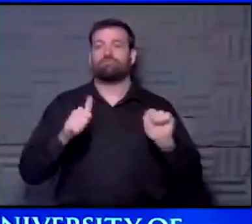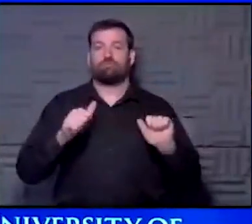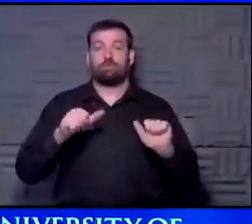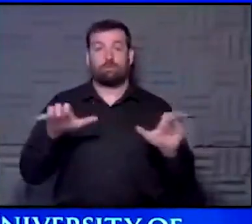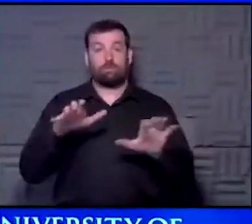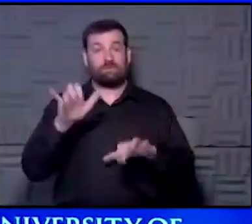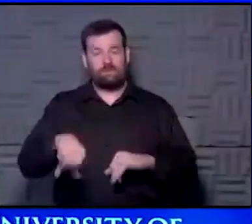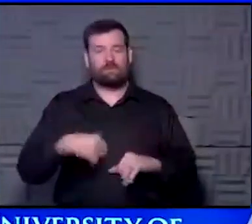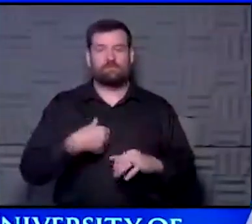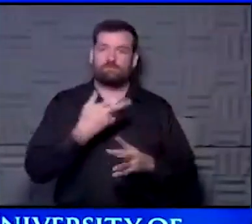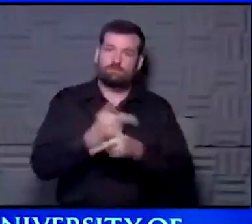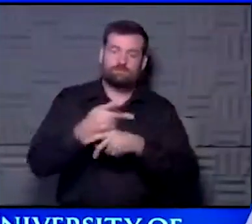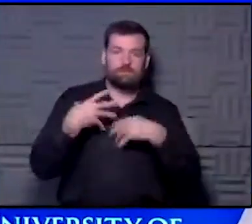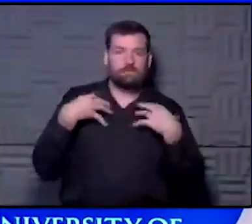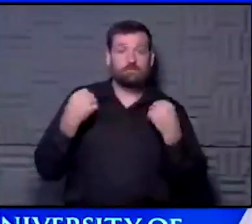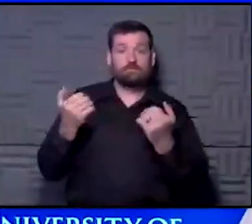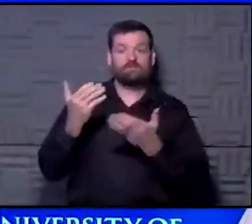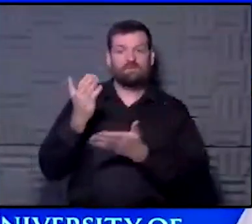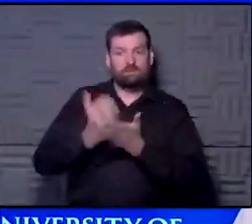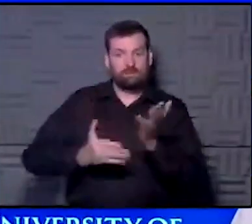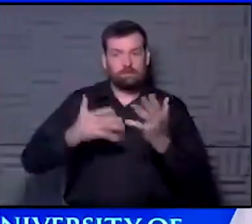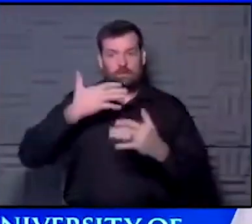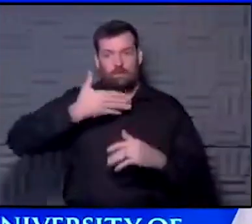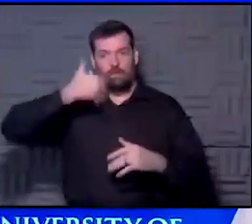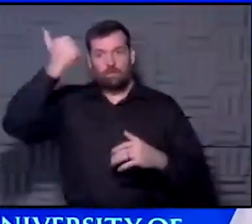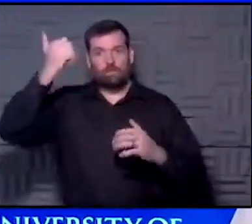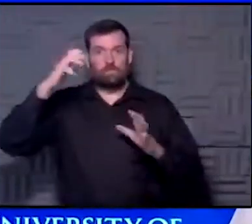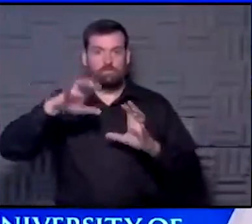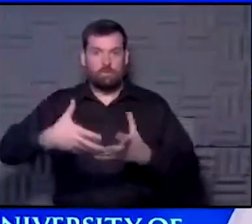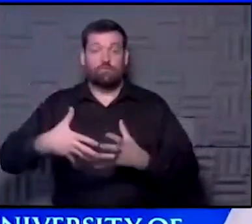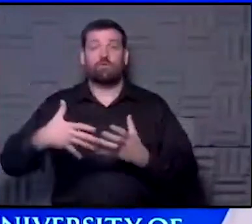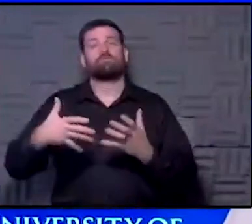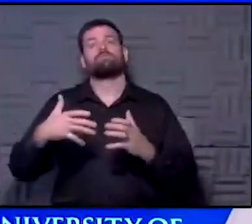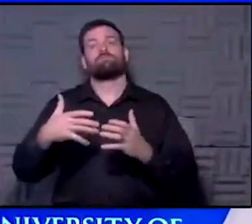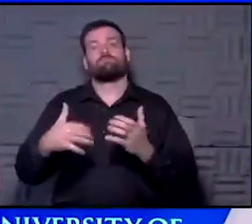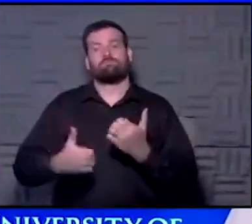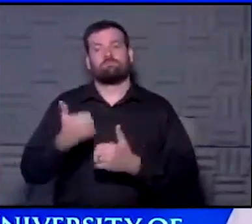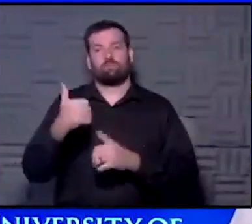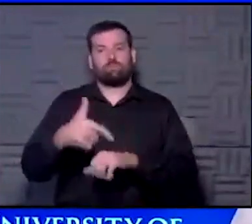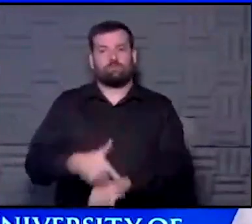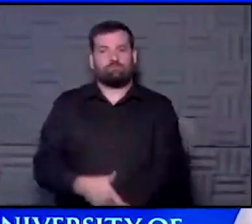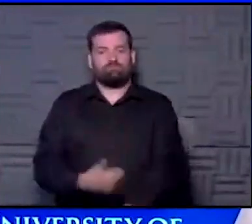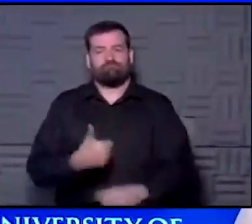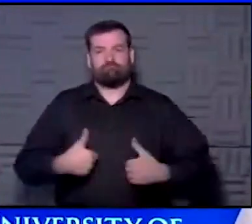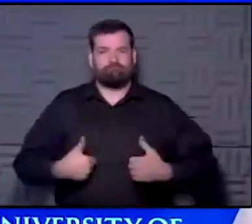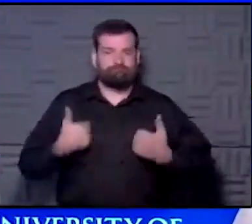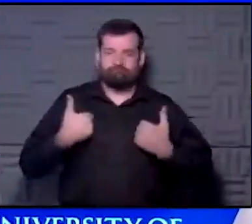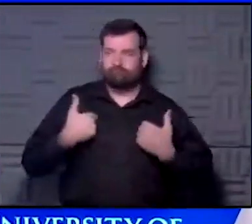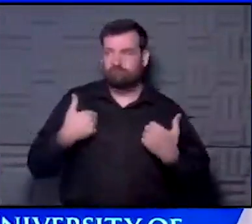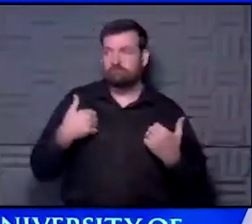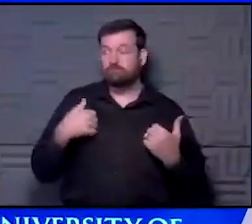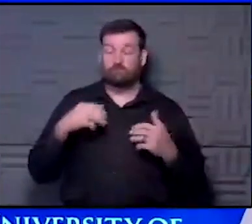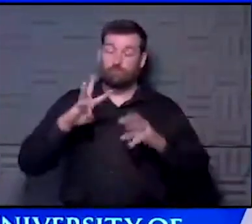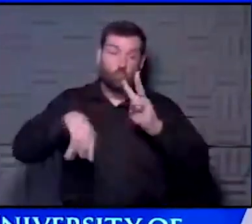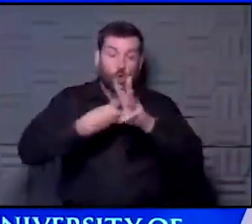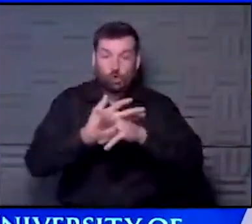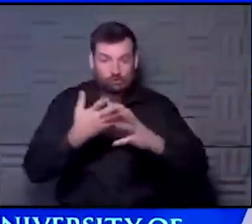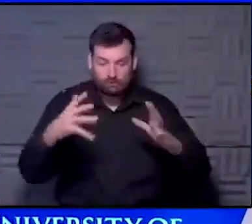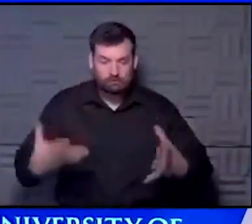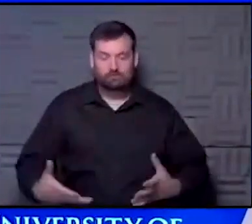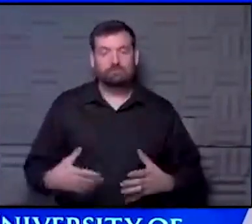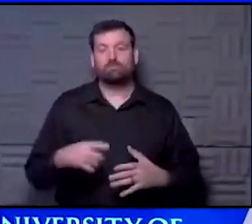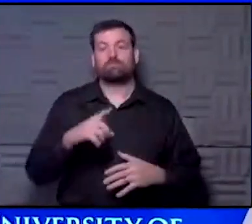that to stay healthy, because some of the Right. oldest populations or longest lived populations in the United States, you know, or in the world,